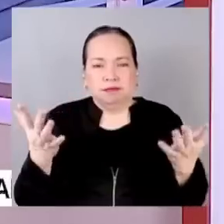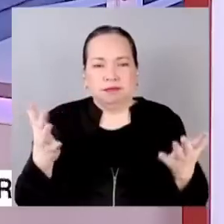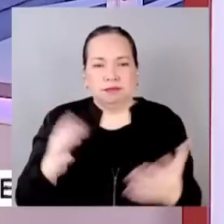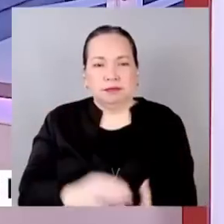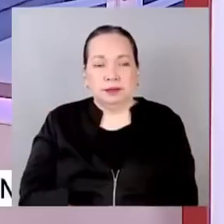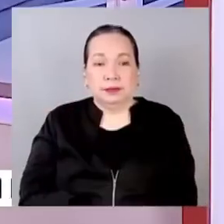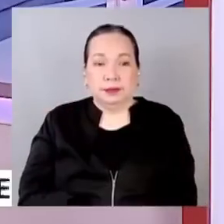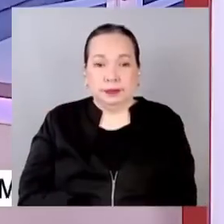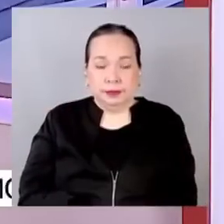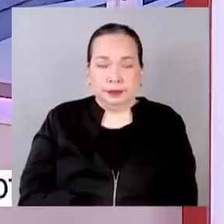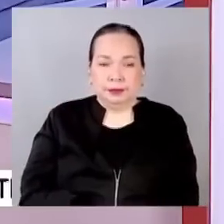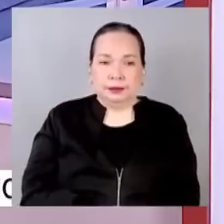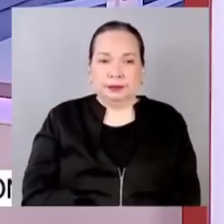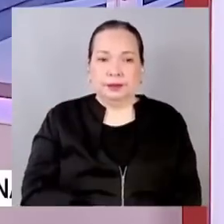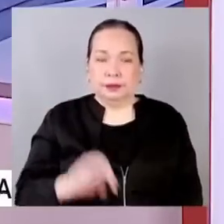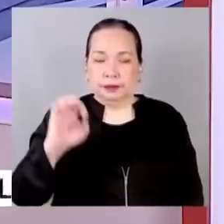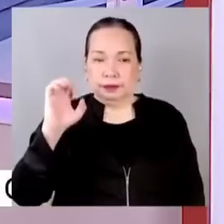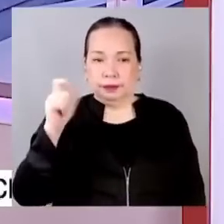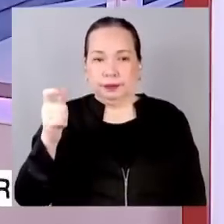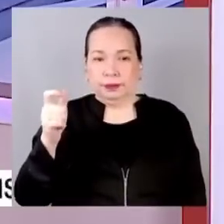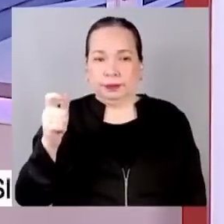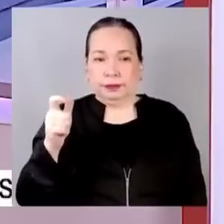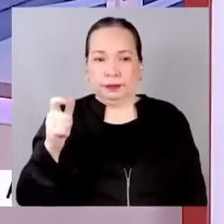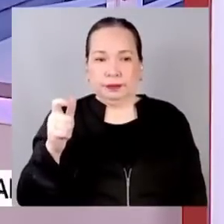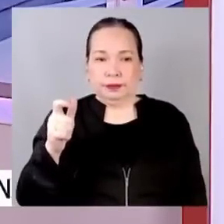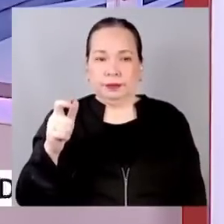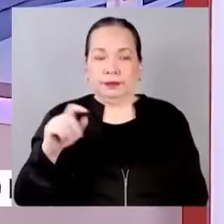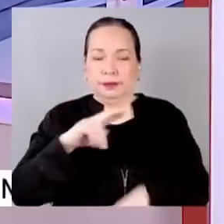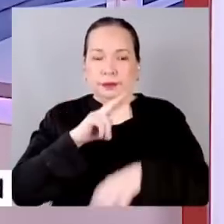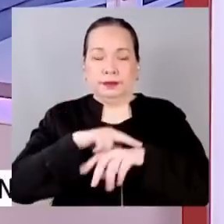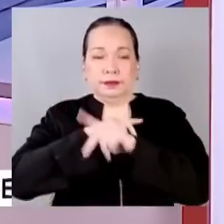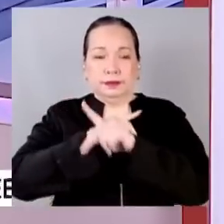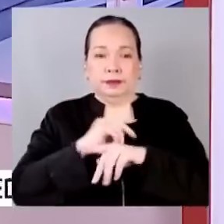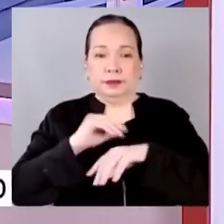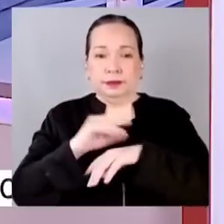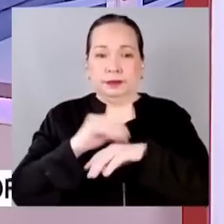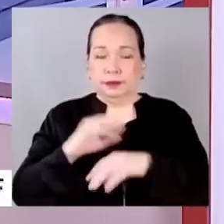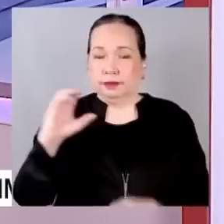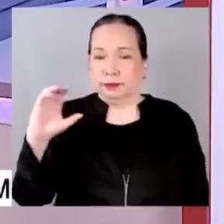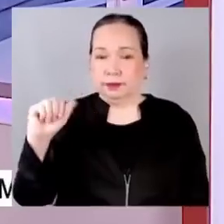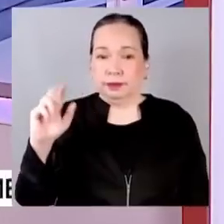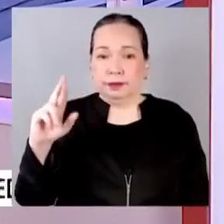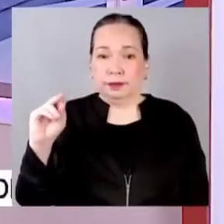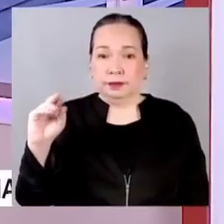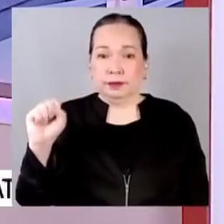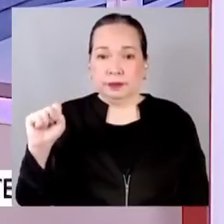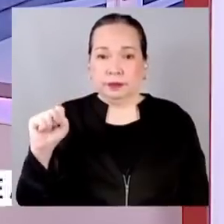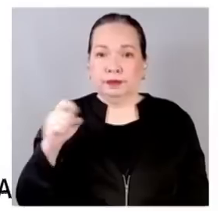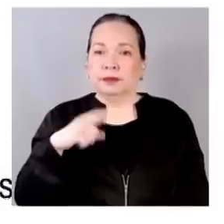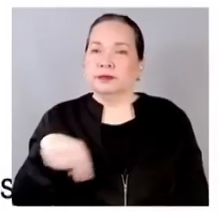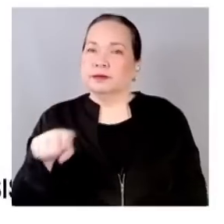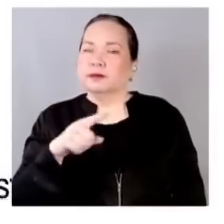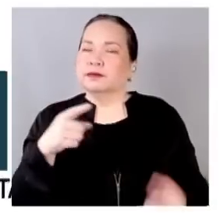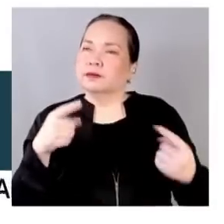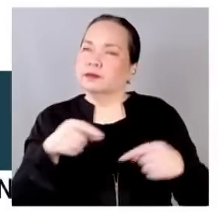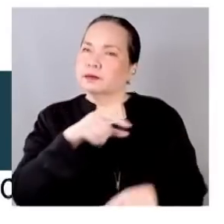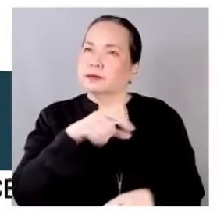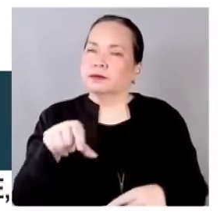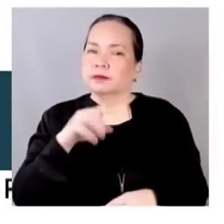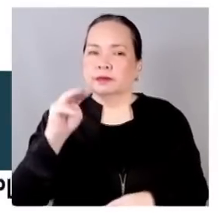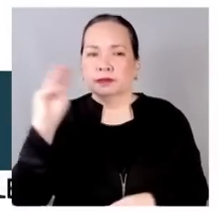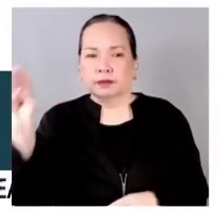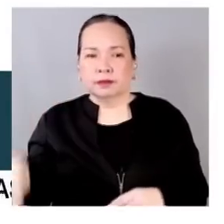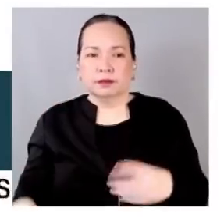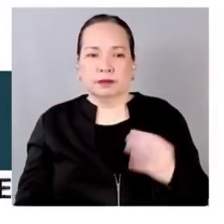Former National Security Advisor Clarita Carlos weighs in on the expanded defense deal between Manila and Washington. She says China